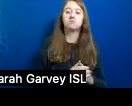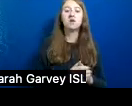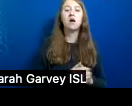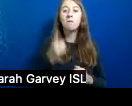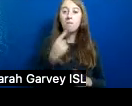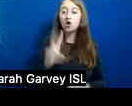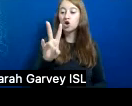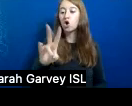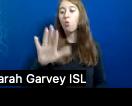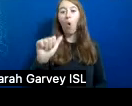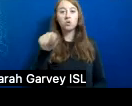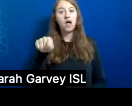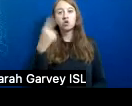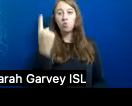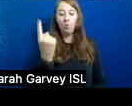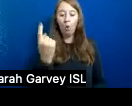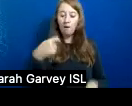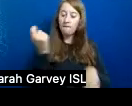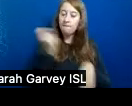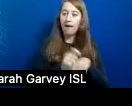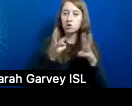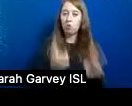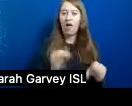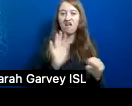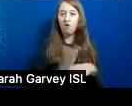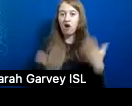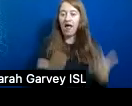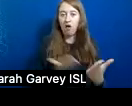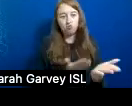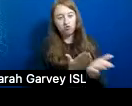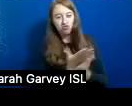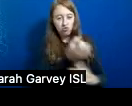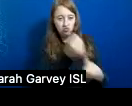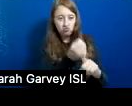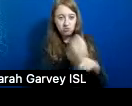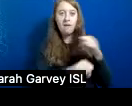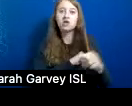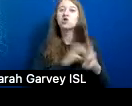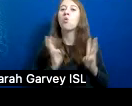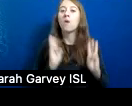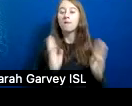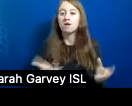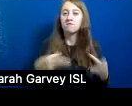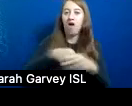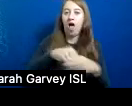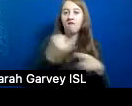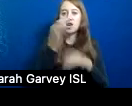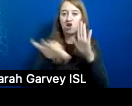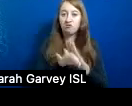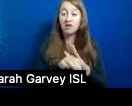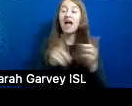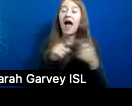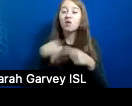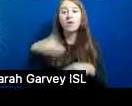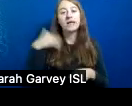fast-track women's representation in elected bodies of government. And the study also showed that when you looked at the results. And if you